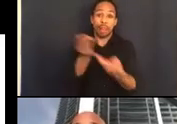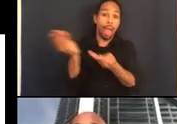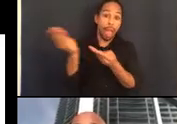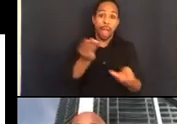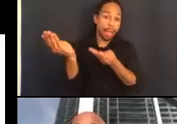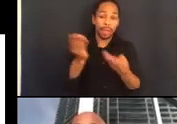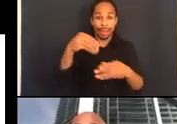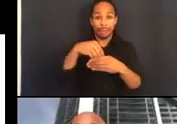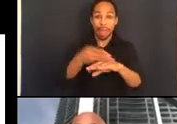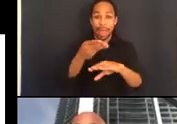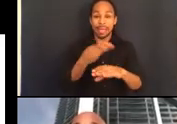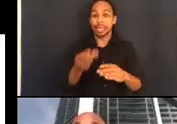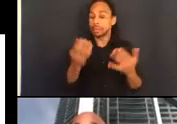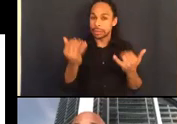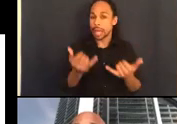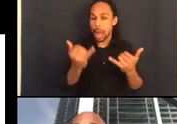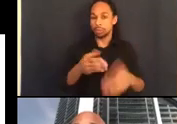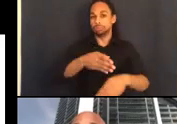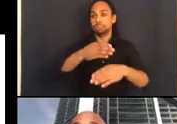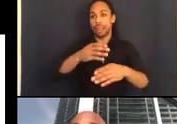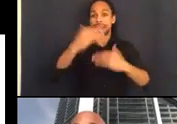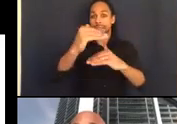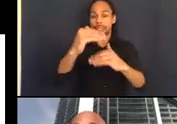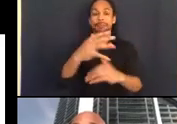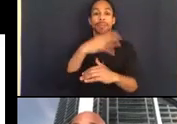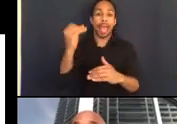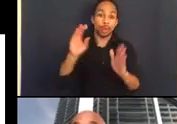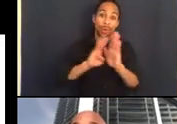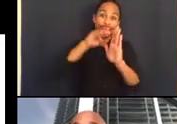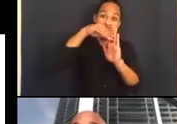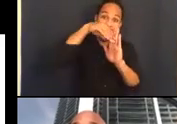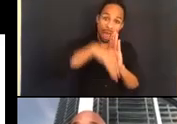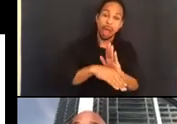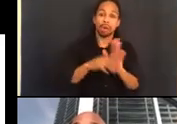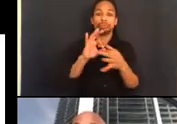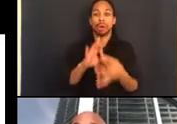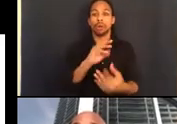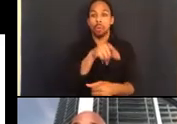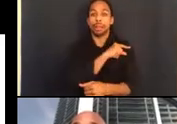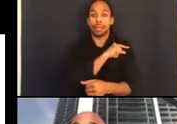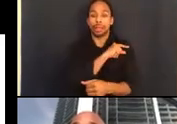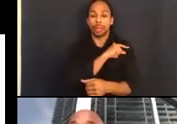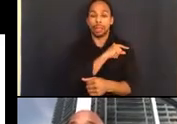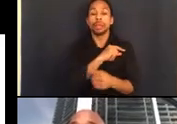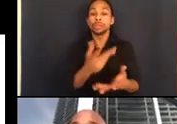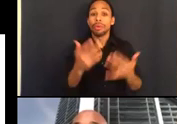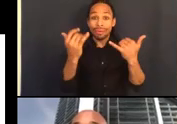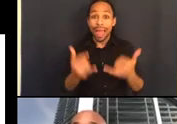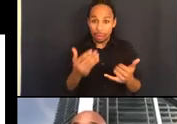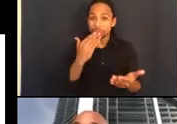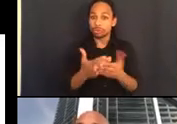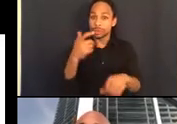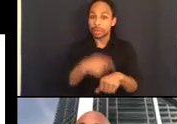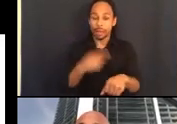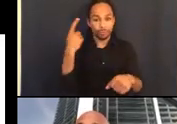and obviously becoming deteriorating in terms of quality. So this is a good time to offer patients medications for opioid use